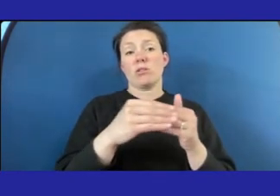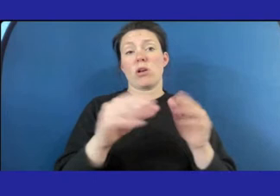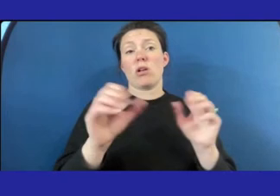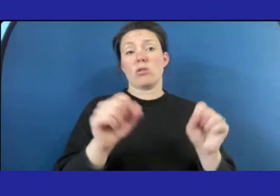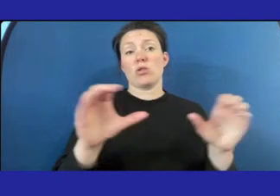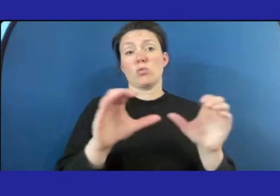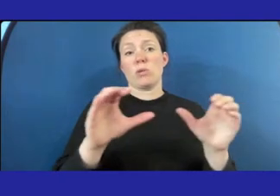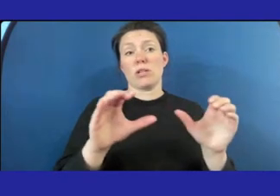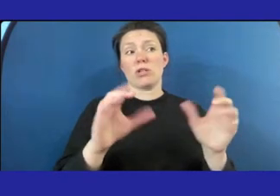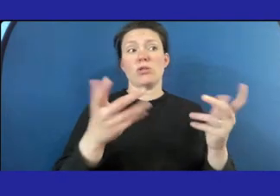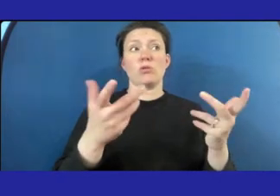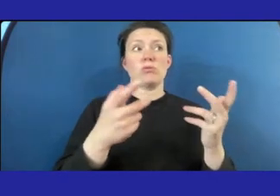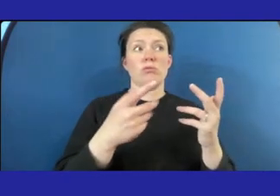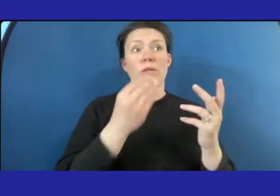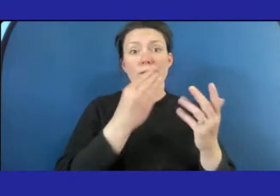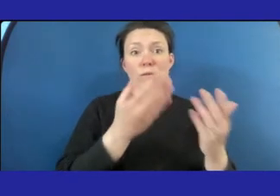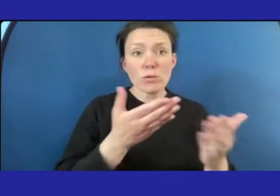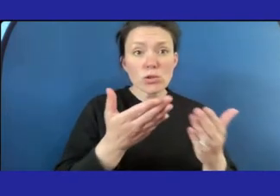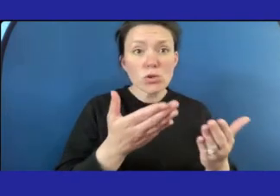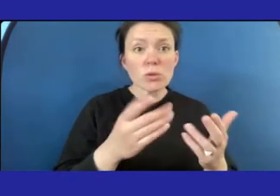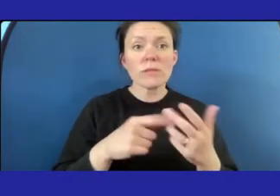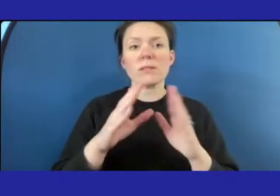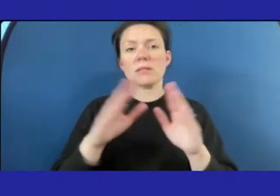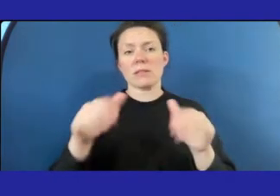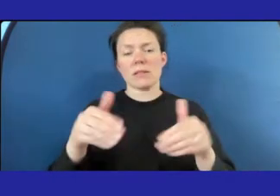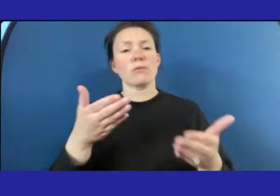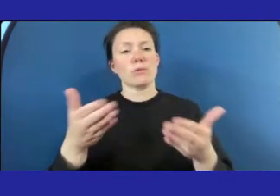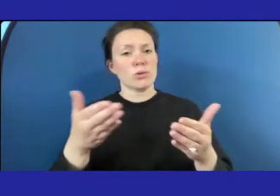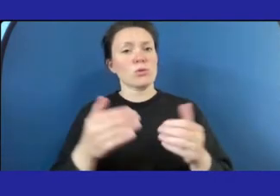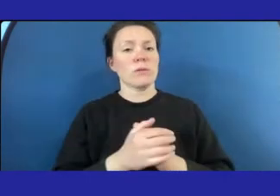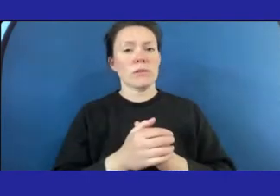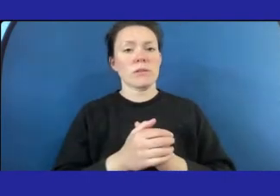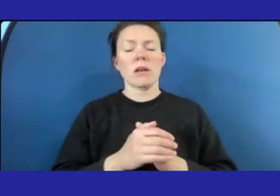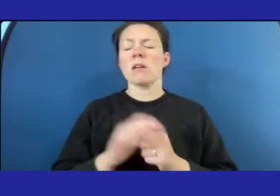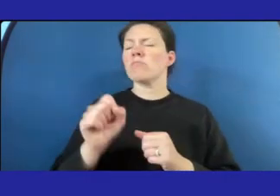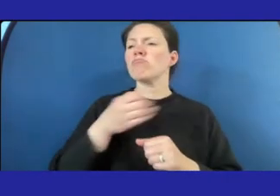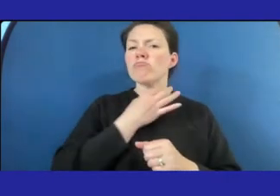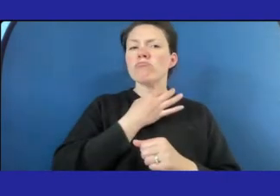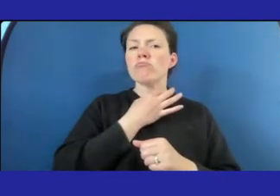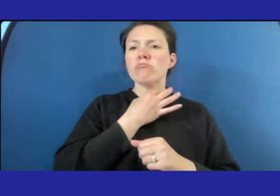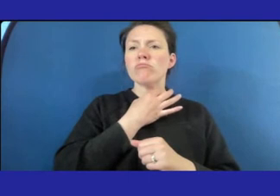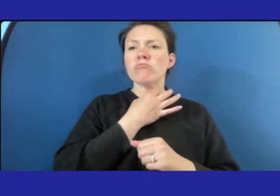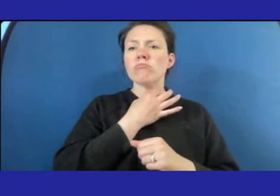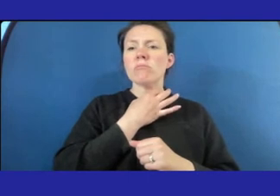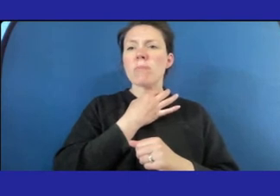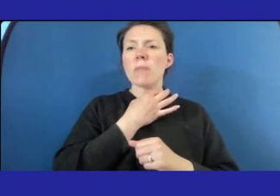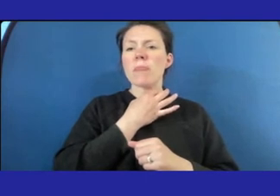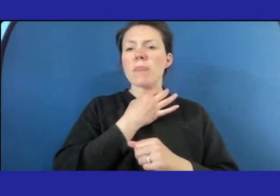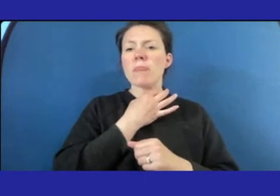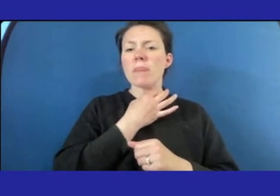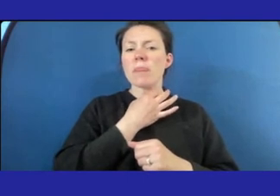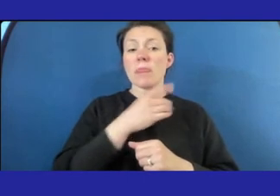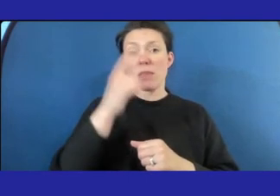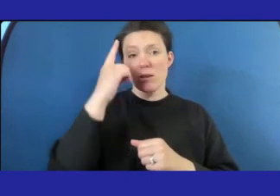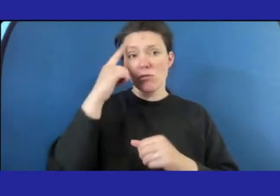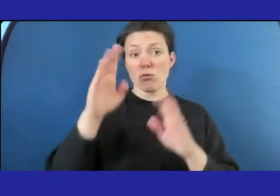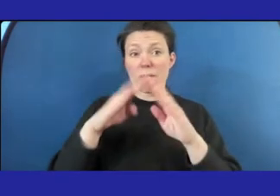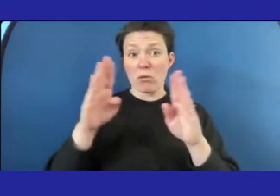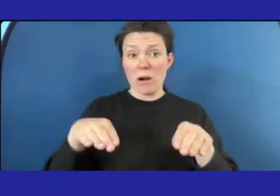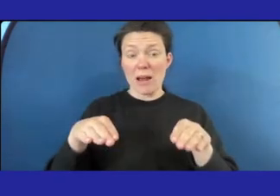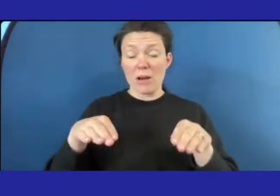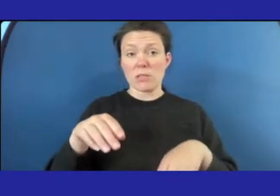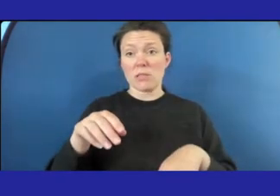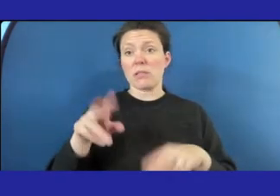things like food services and housing services. Now, I'm just curious whether you just say for housing, needs